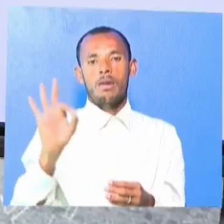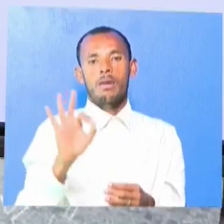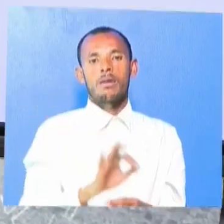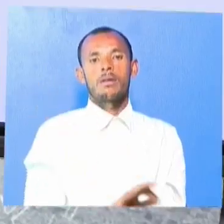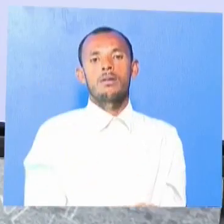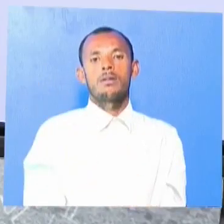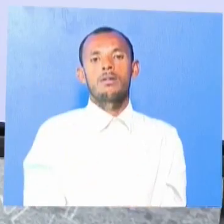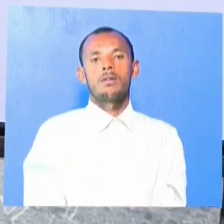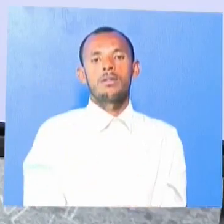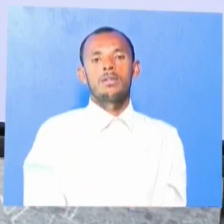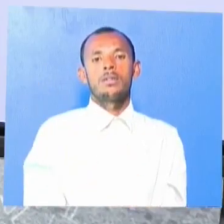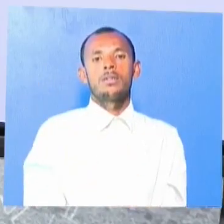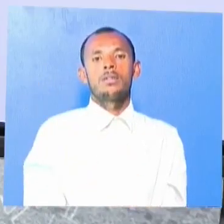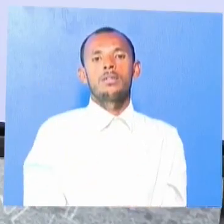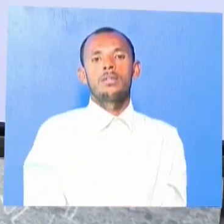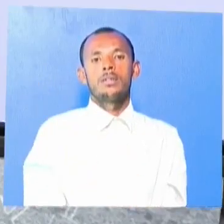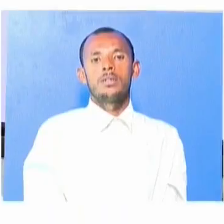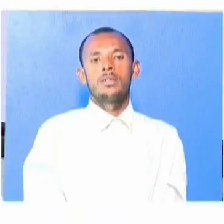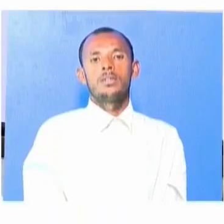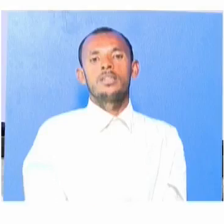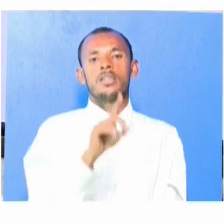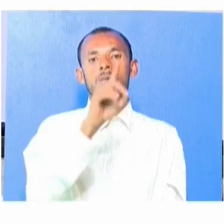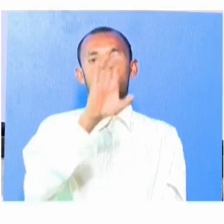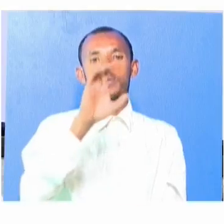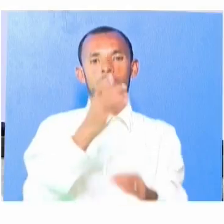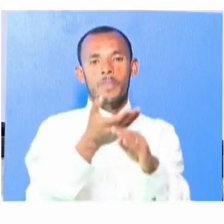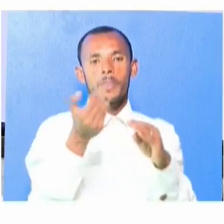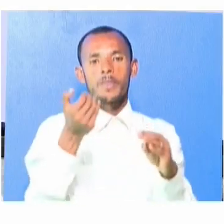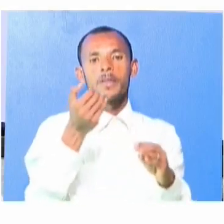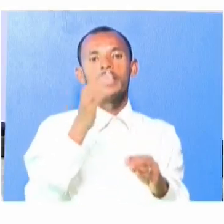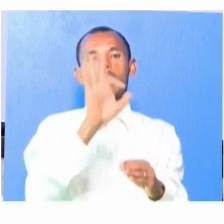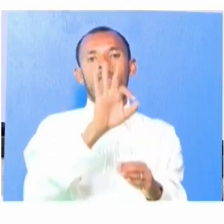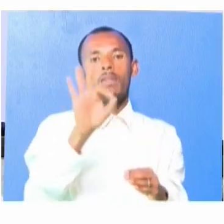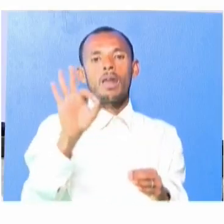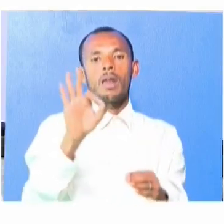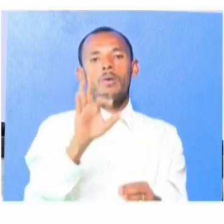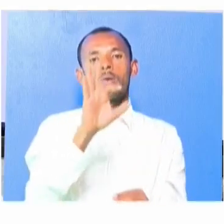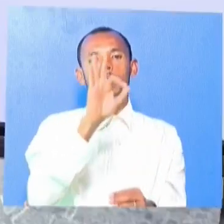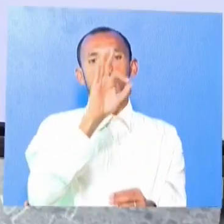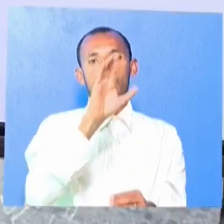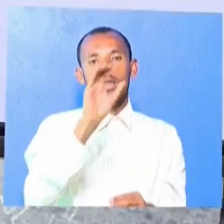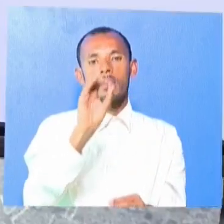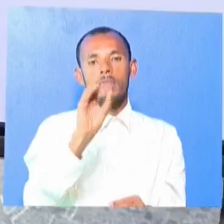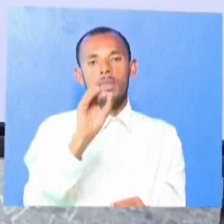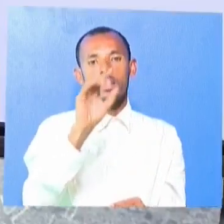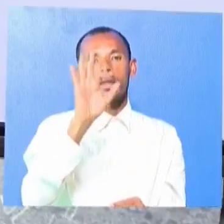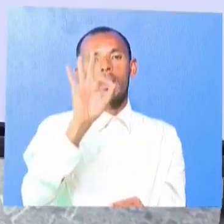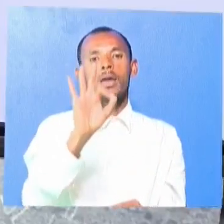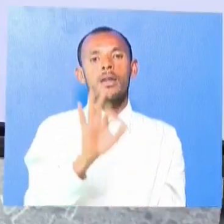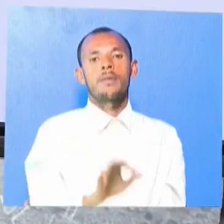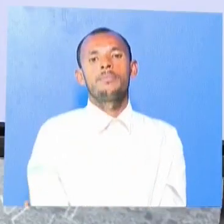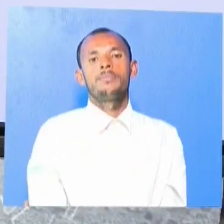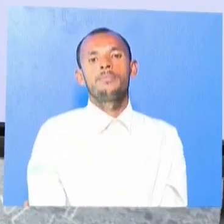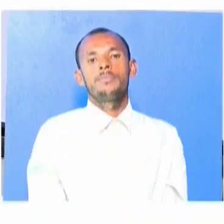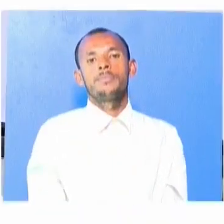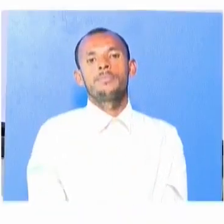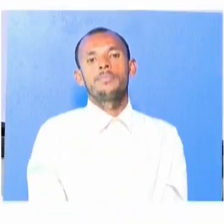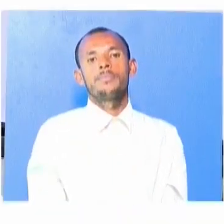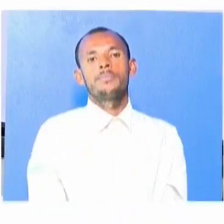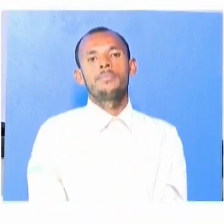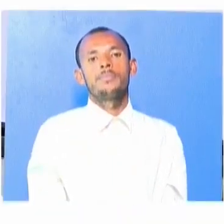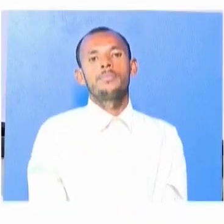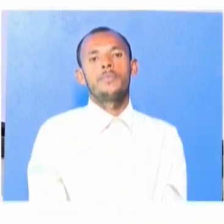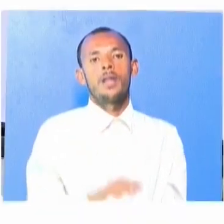99. Therefore, the predecessor of 100 is 99 is the answer. Okay, one last example.